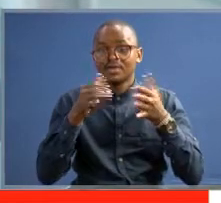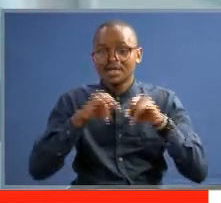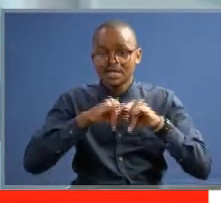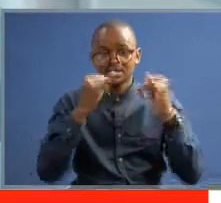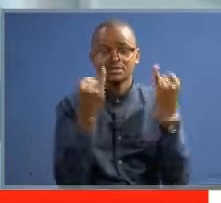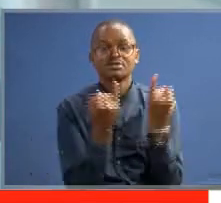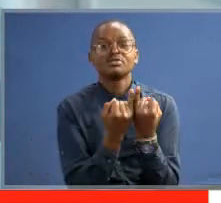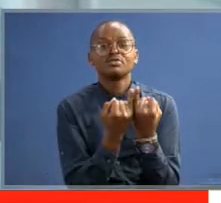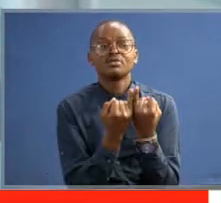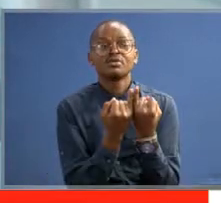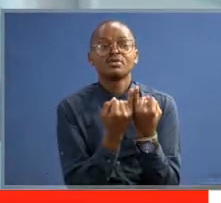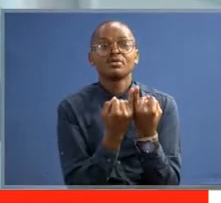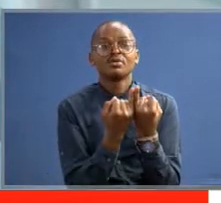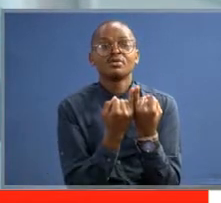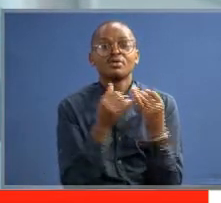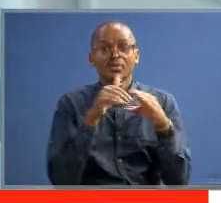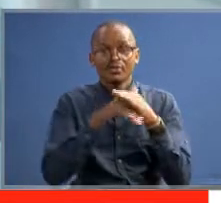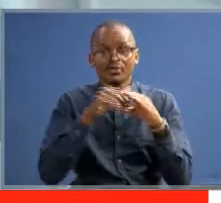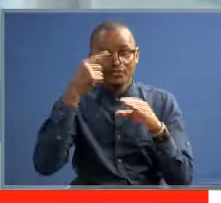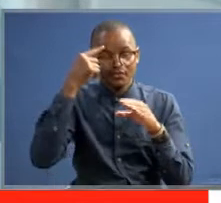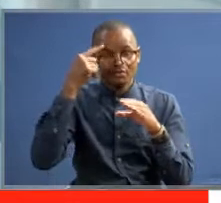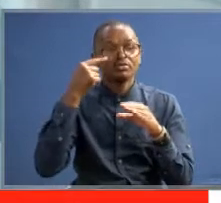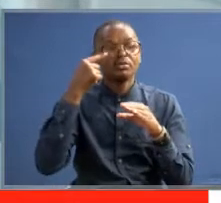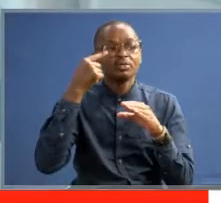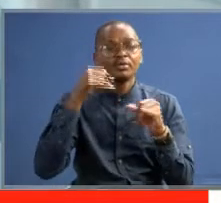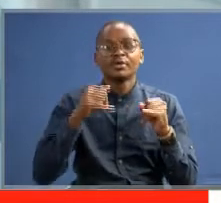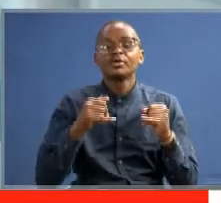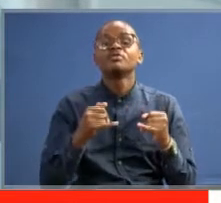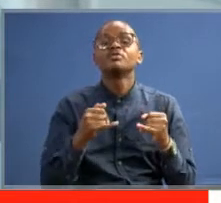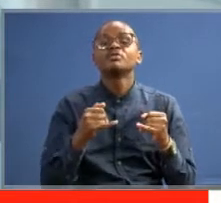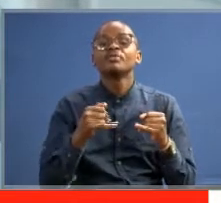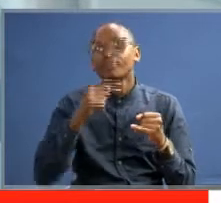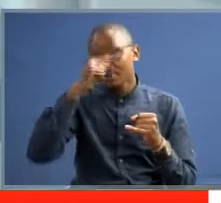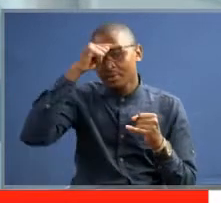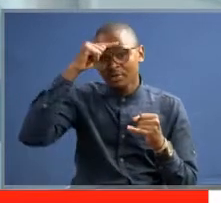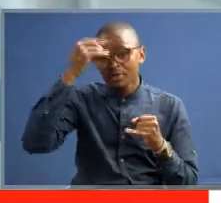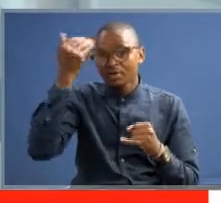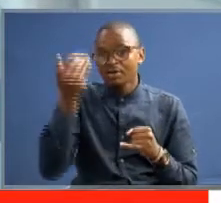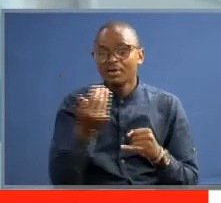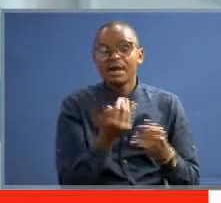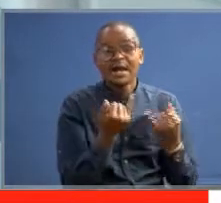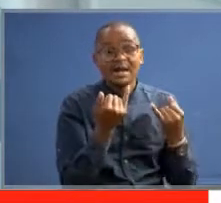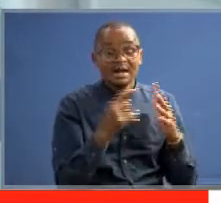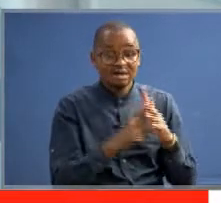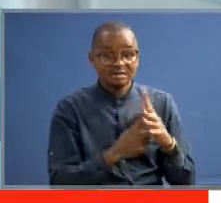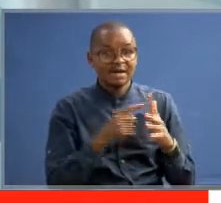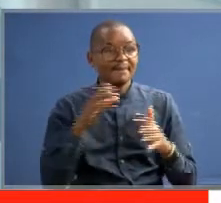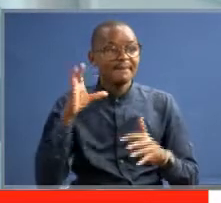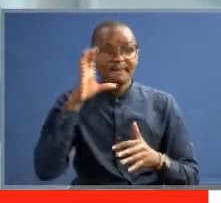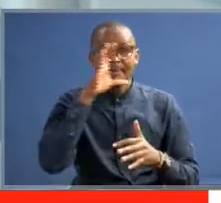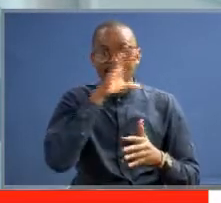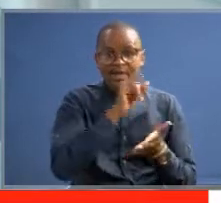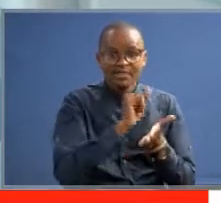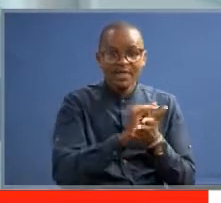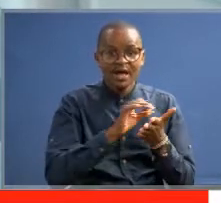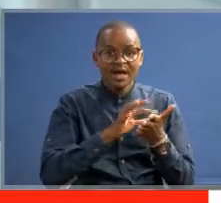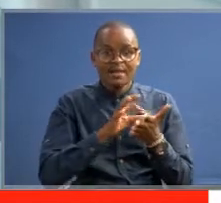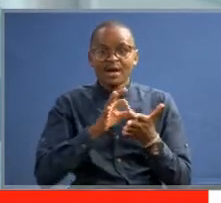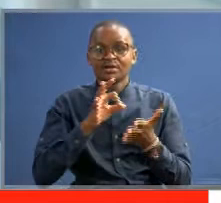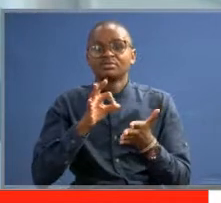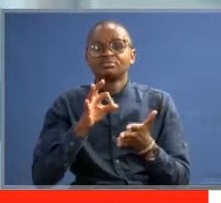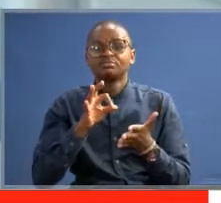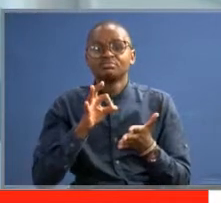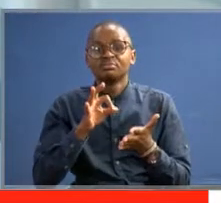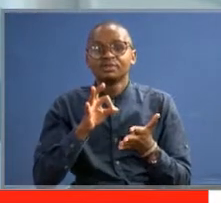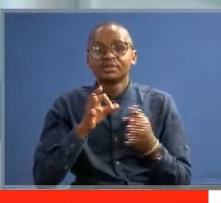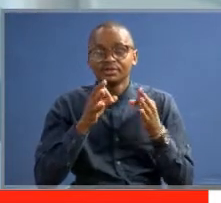are, some of them are influencing our children negatively, because the children are now starting to lack that spirit of hard work,